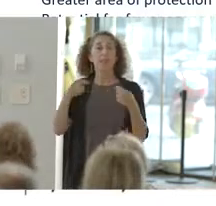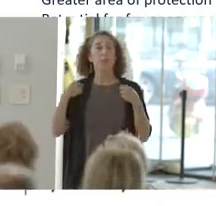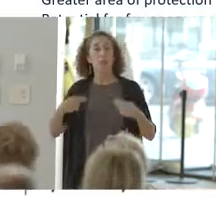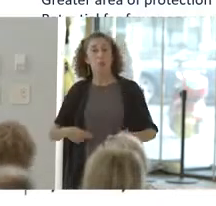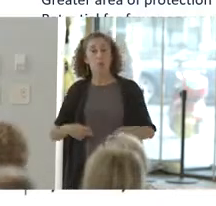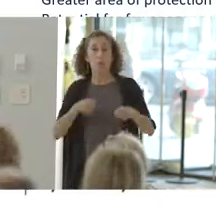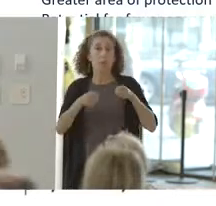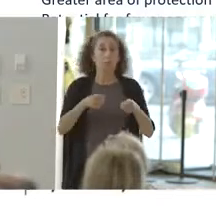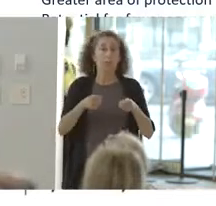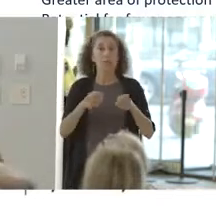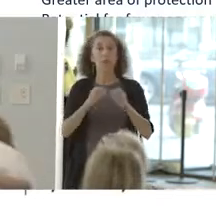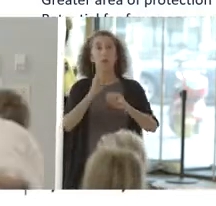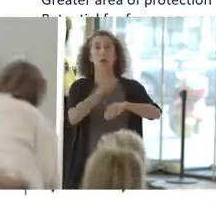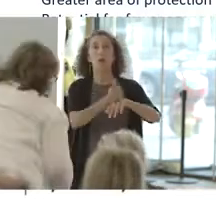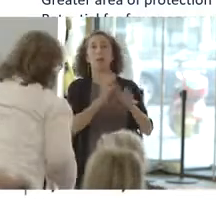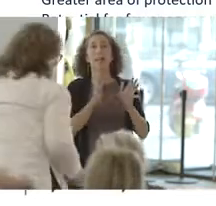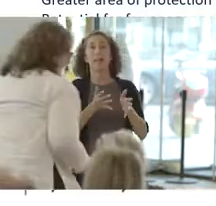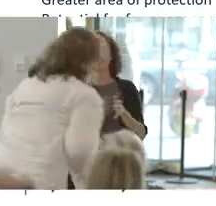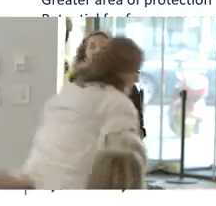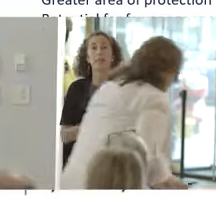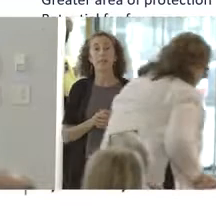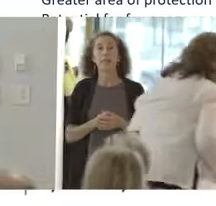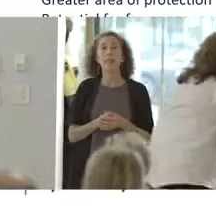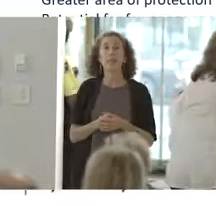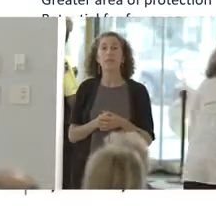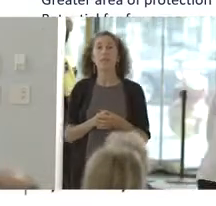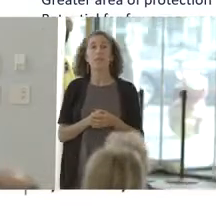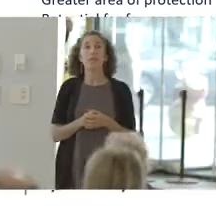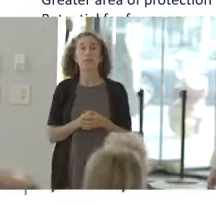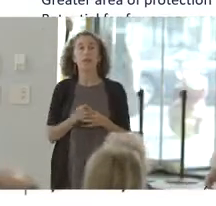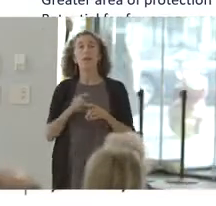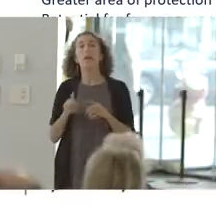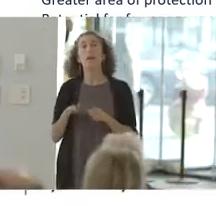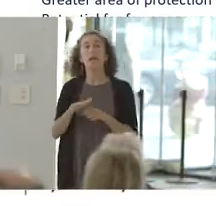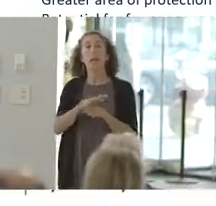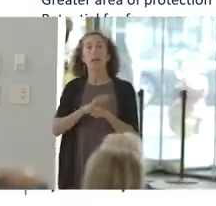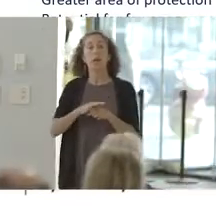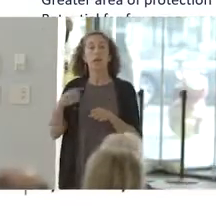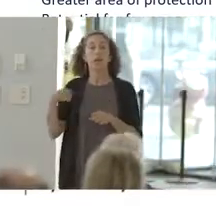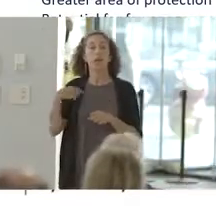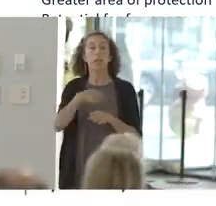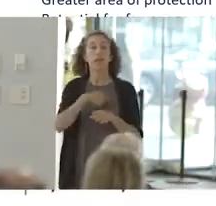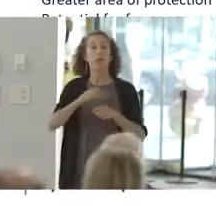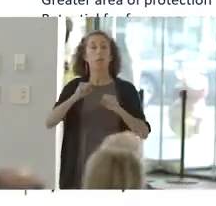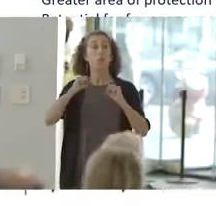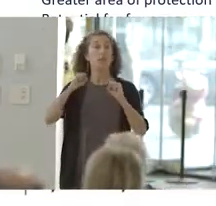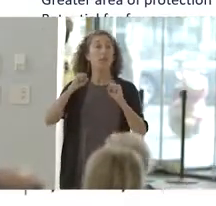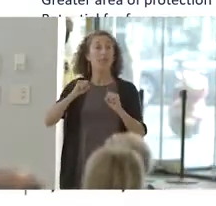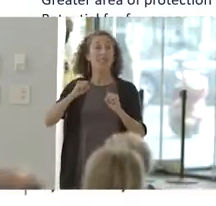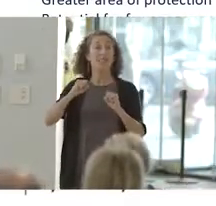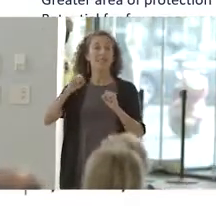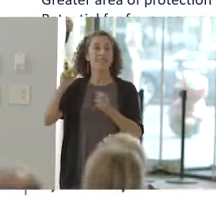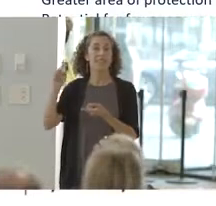in, and reduced urban design impacts. However, the amount of area that we're protecting is of course lessened. And there are some